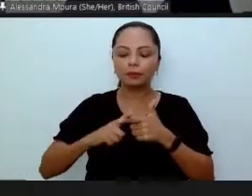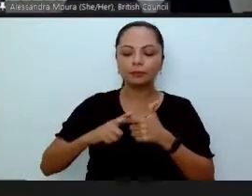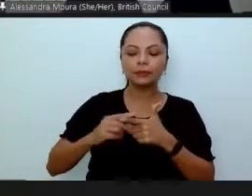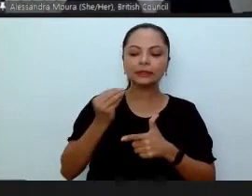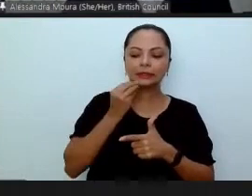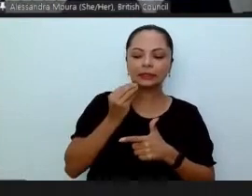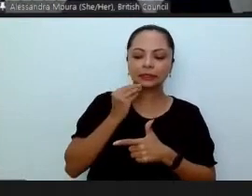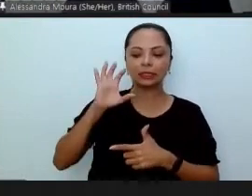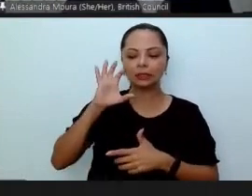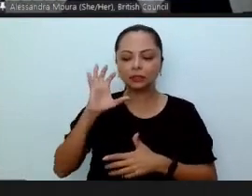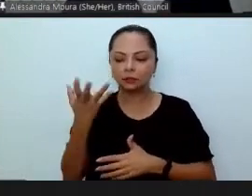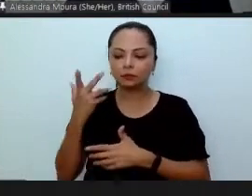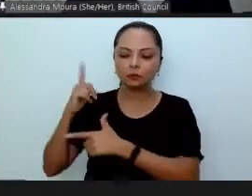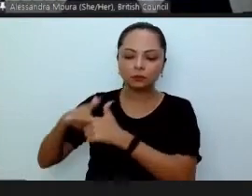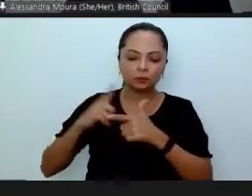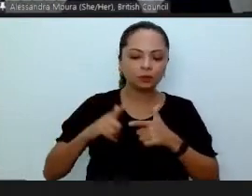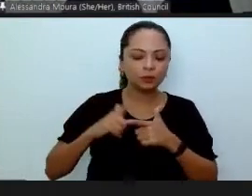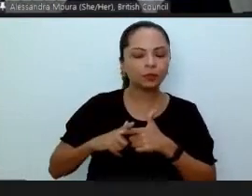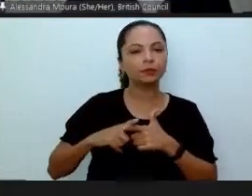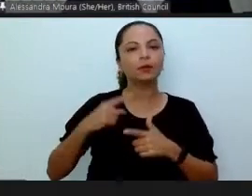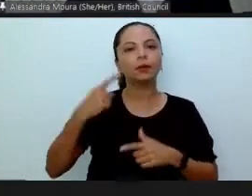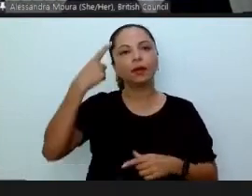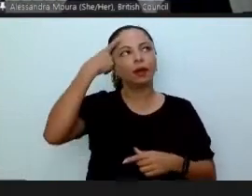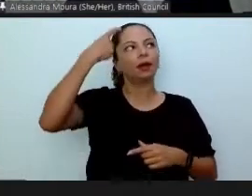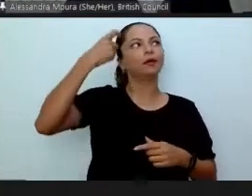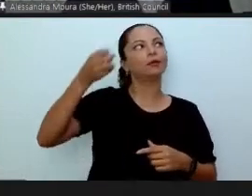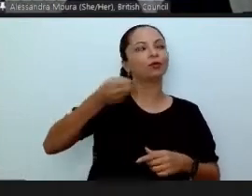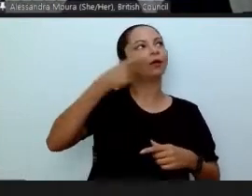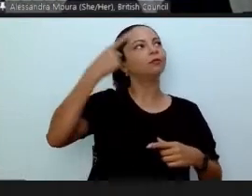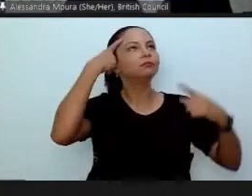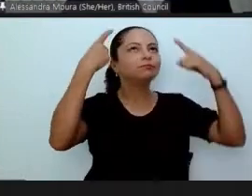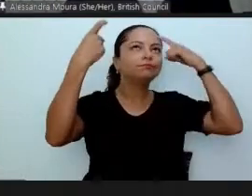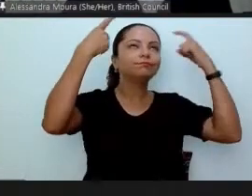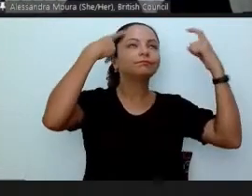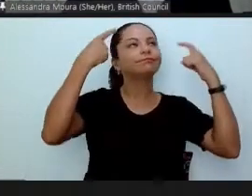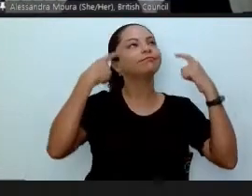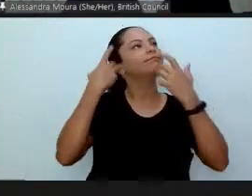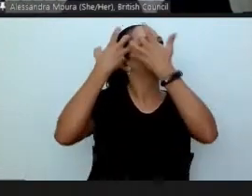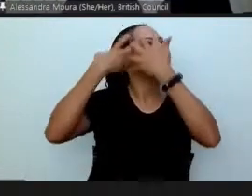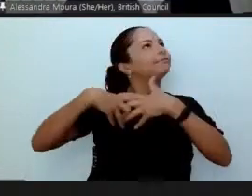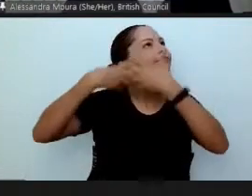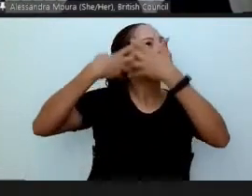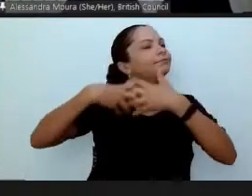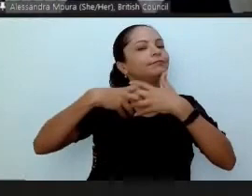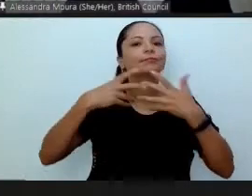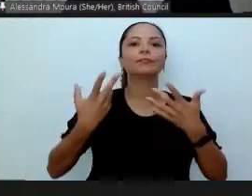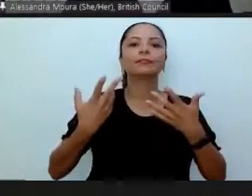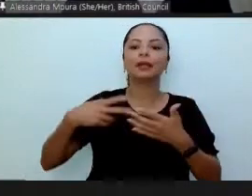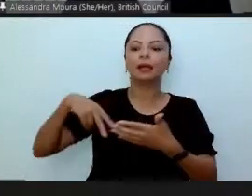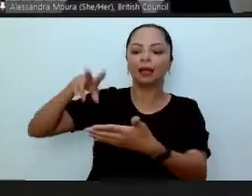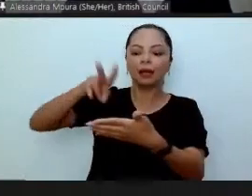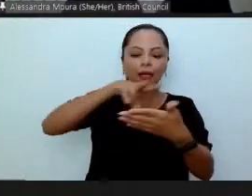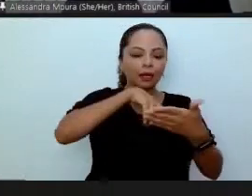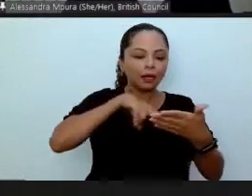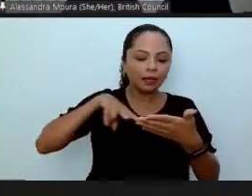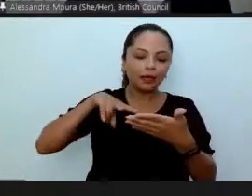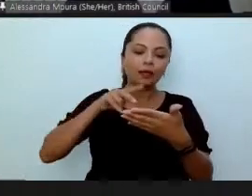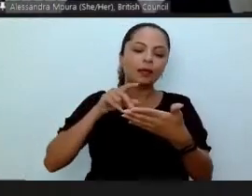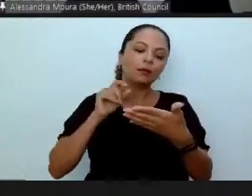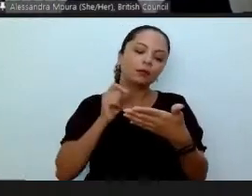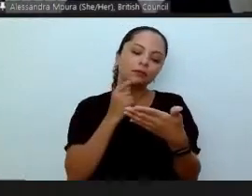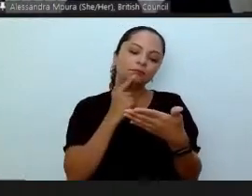ideas and reflecting on the experience, reading about new ideas, discussion or collaboration with other